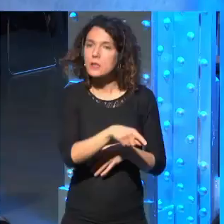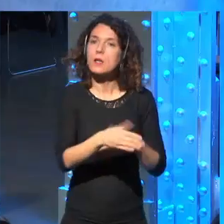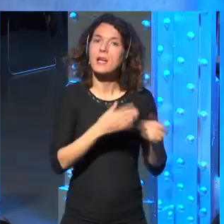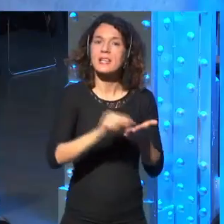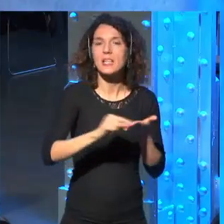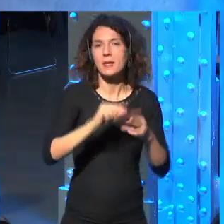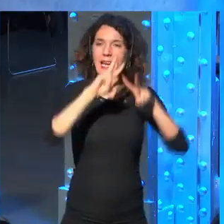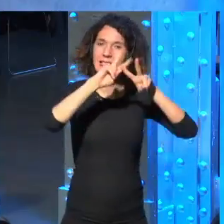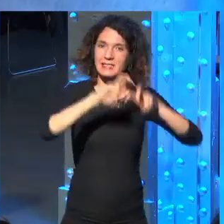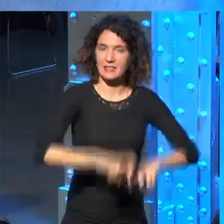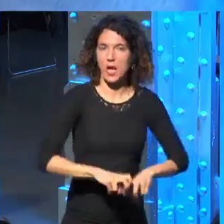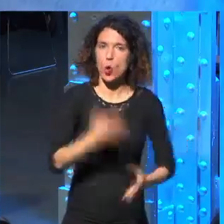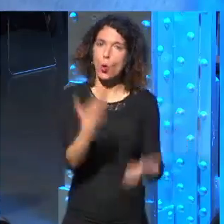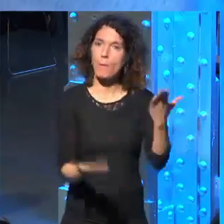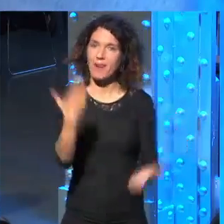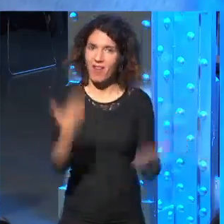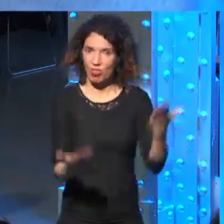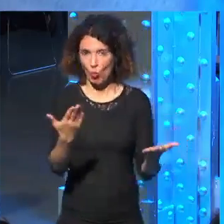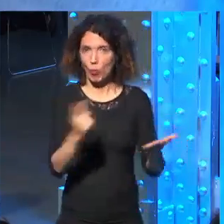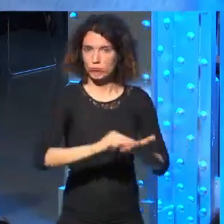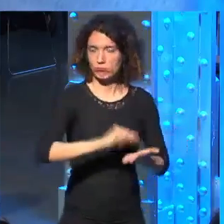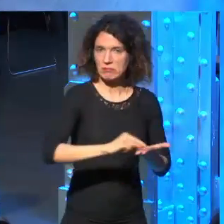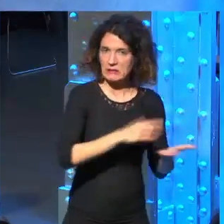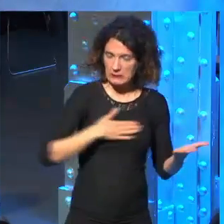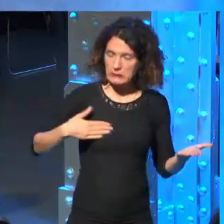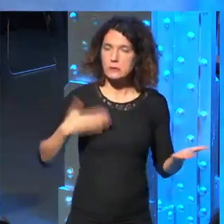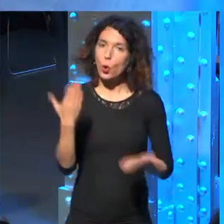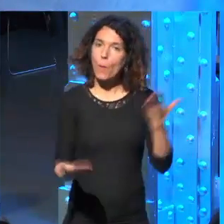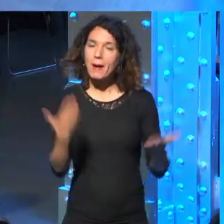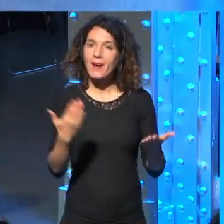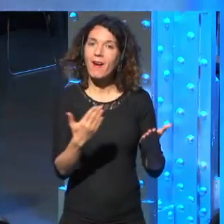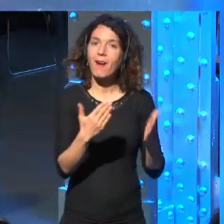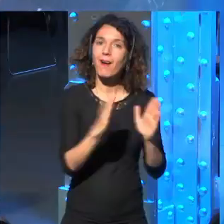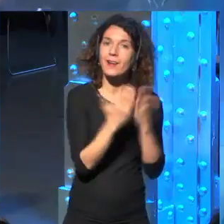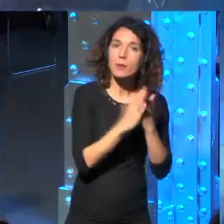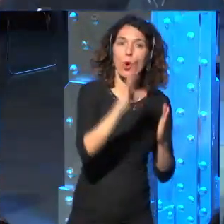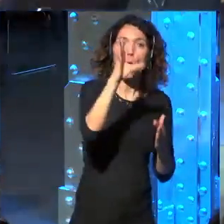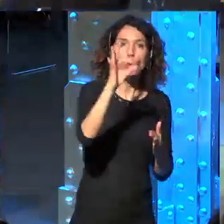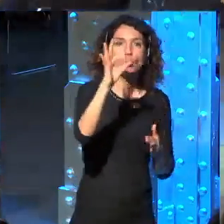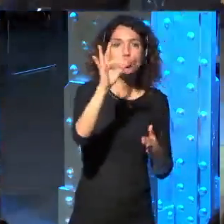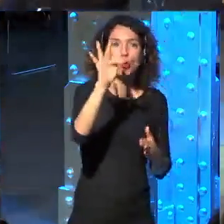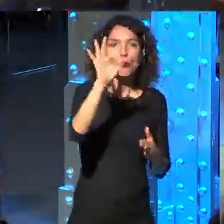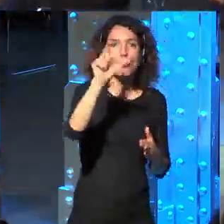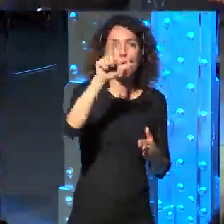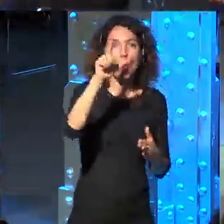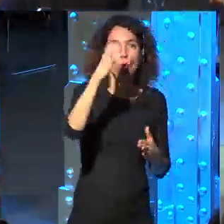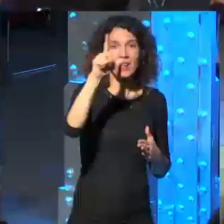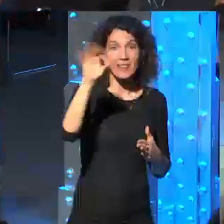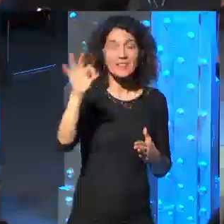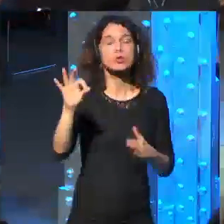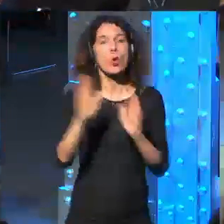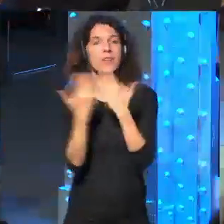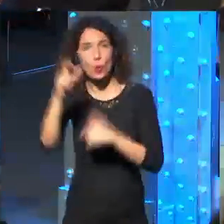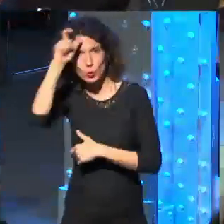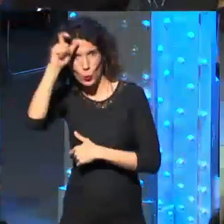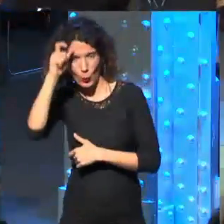comparing Sophocles' Oedipus Rex to Firdevsi's Rustam and Sohrab. Almost the same story. Mothers are crying